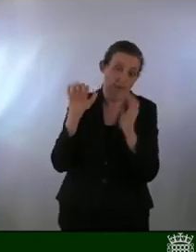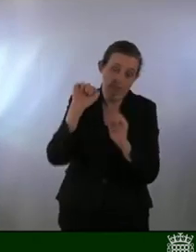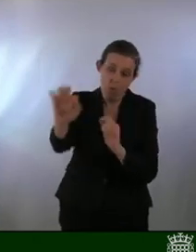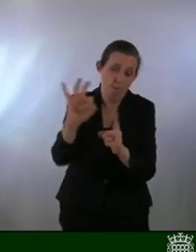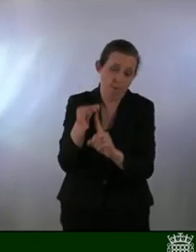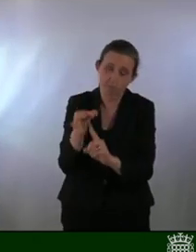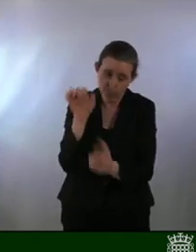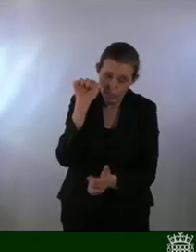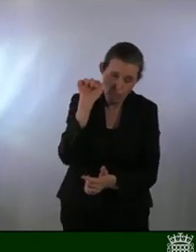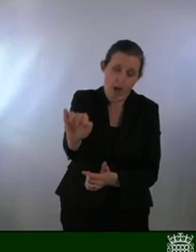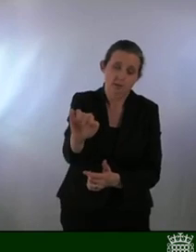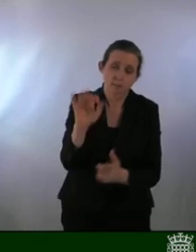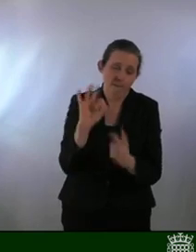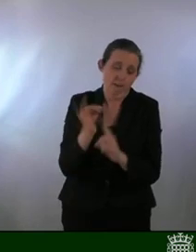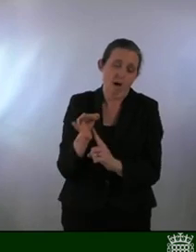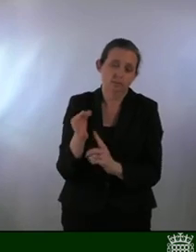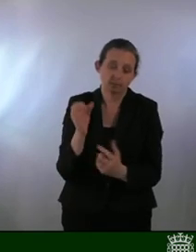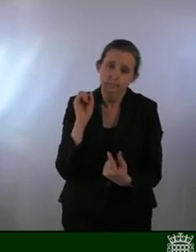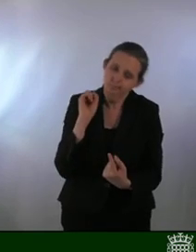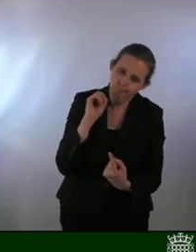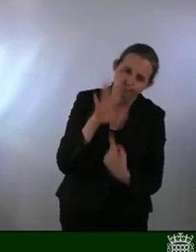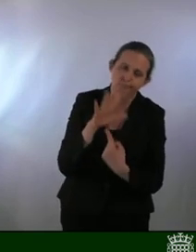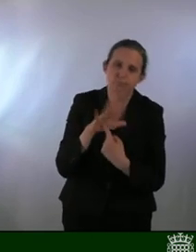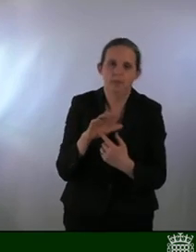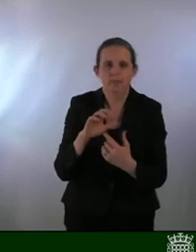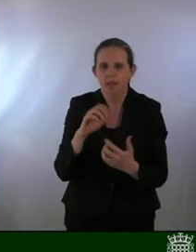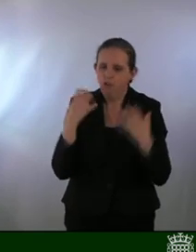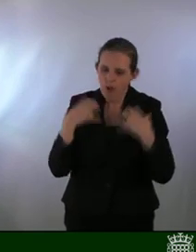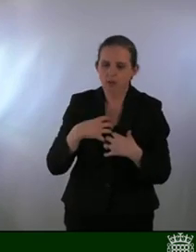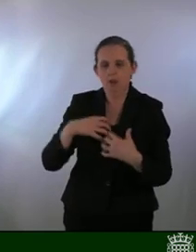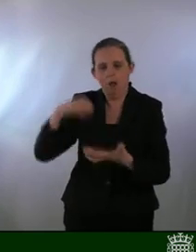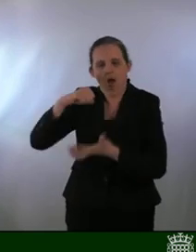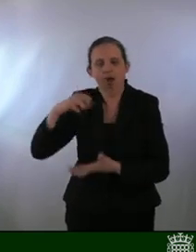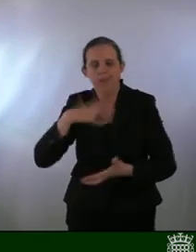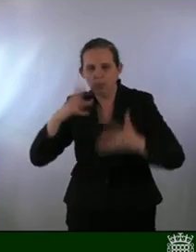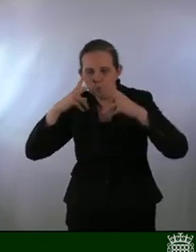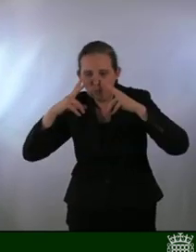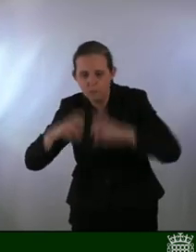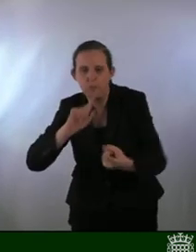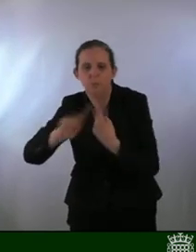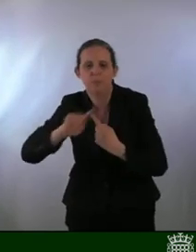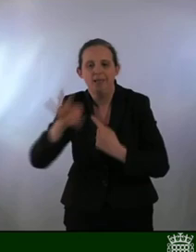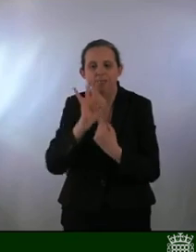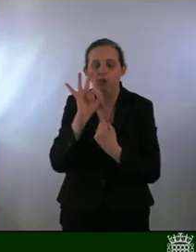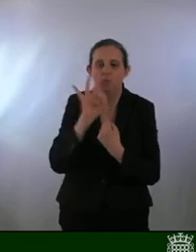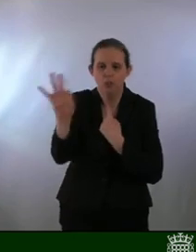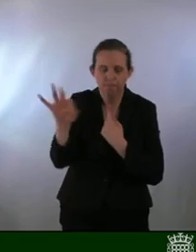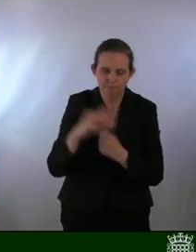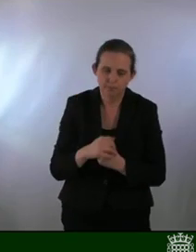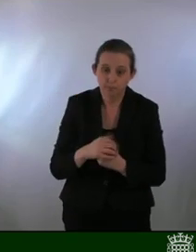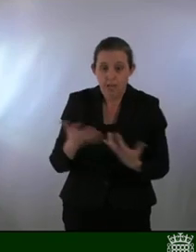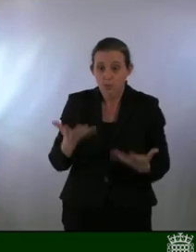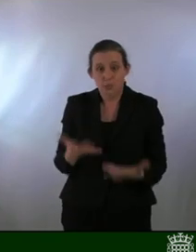it. Of course, these are matters for the Chancellor of the Exchequer rather than me. There was a G7